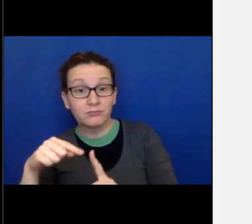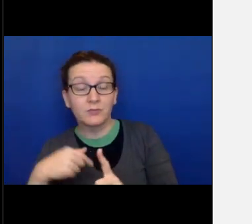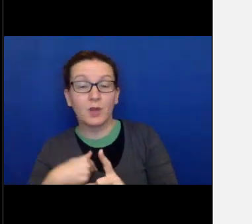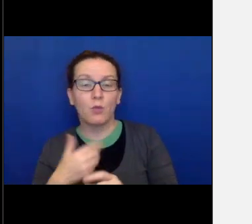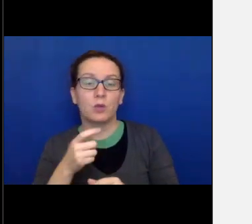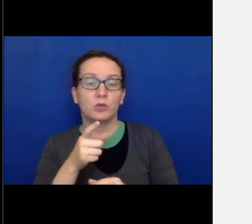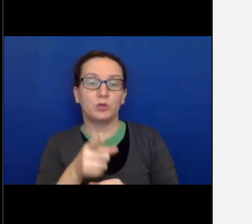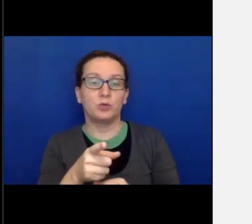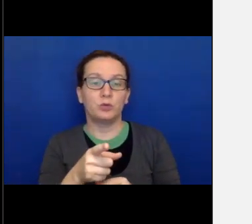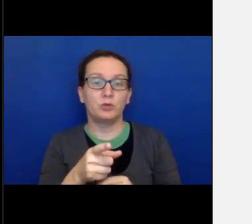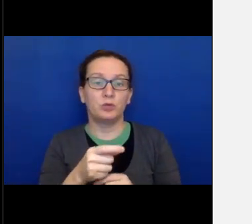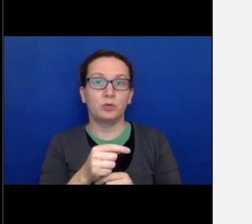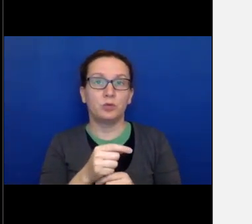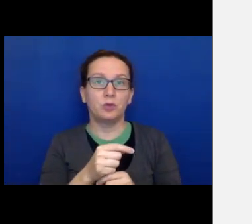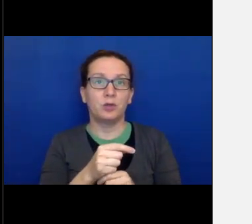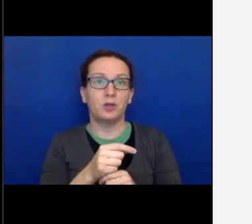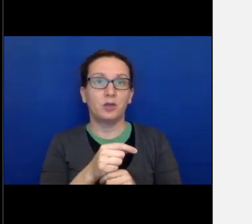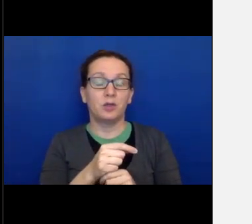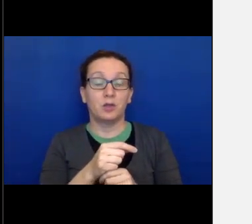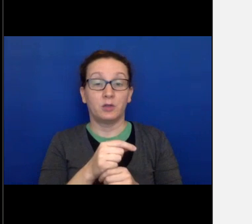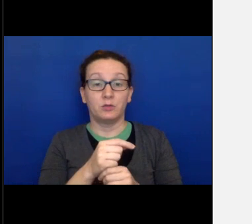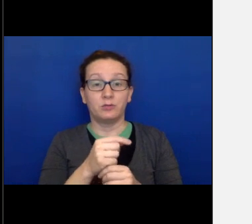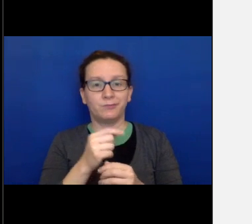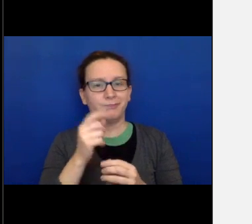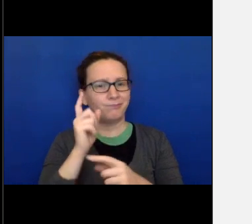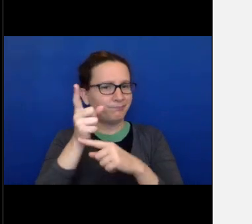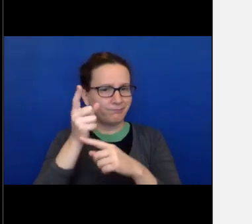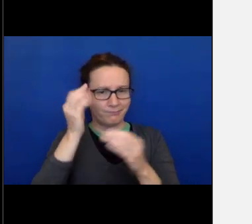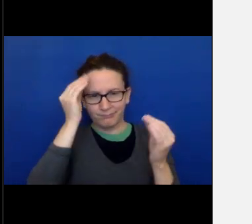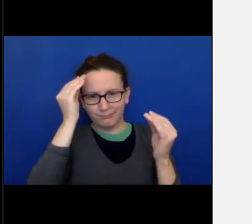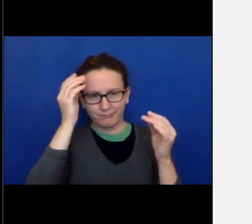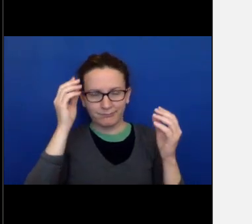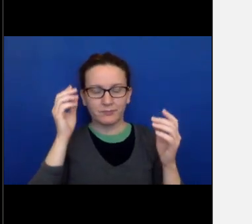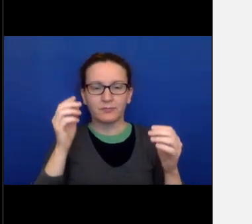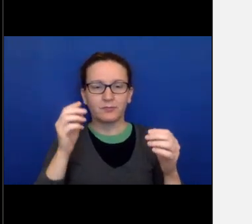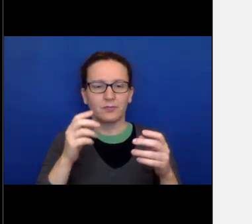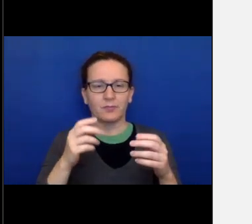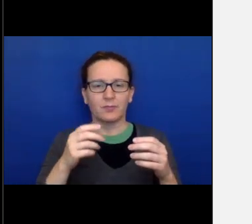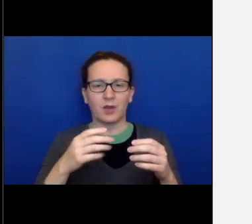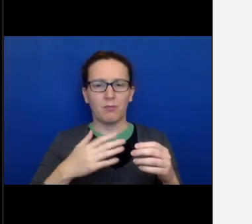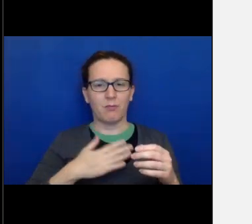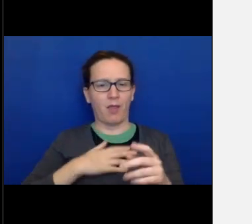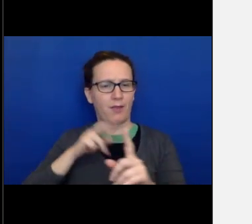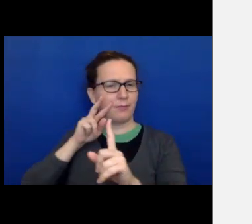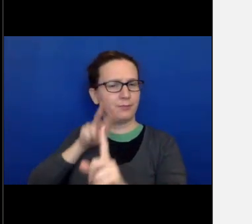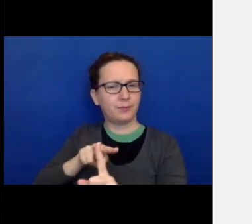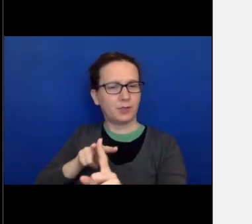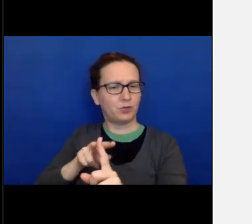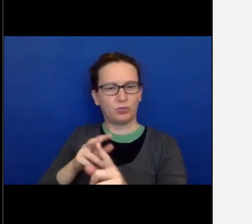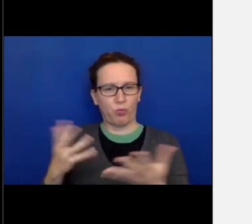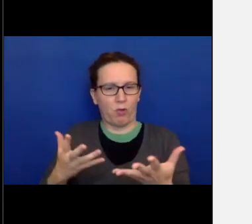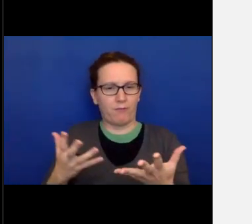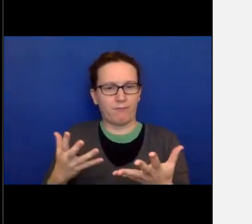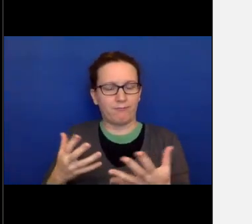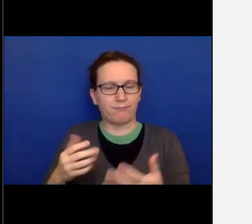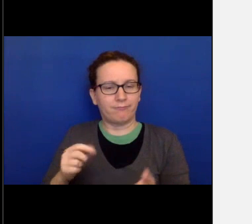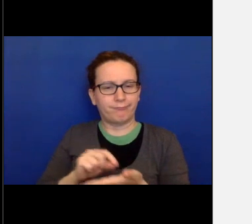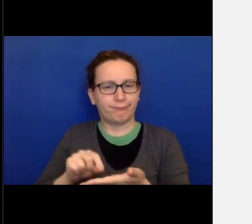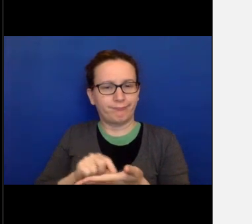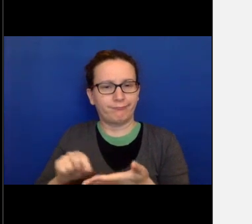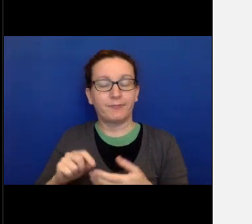to be taking a second and stopping to think, what is the position that I am writing from, right? And how does your